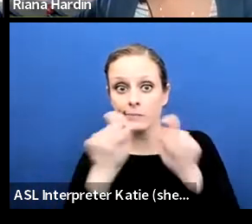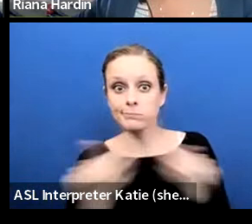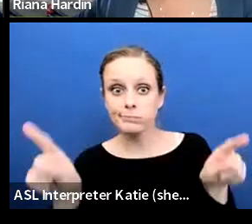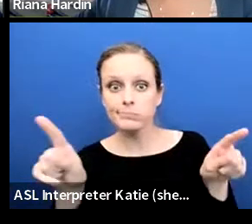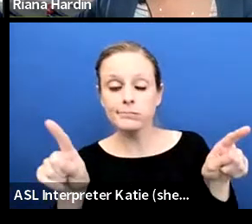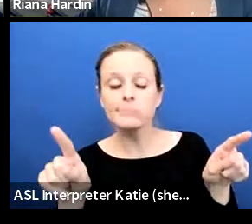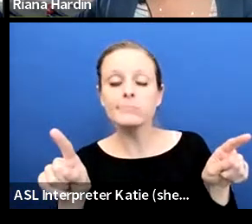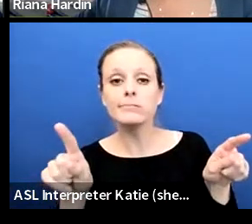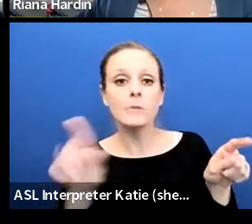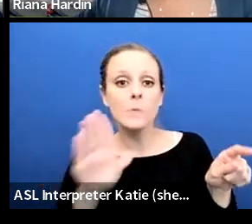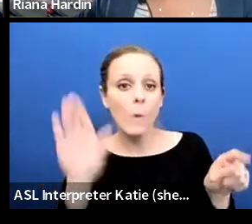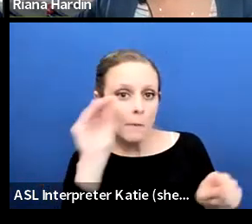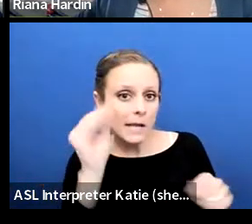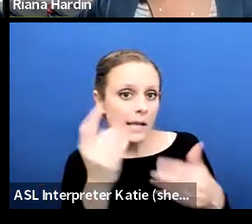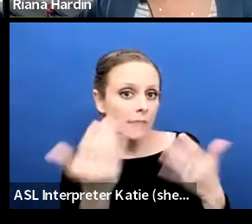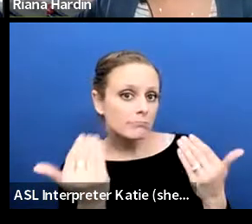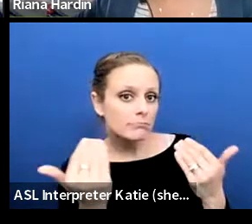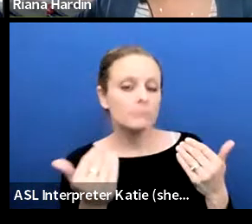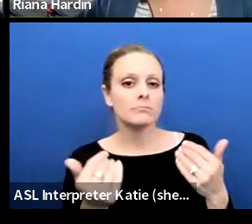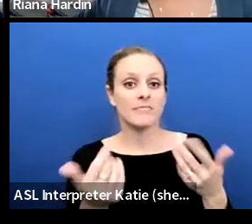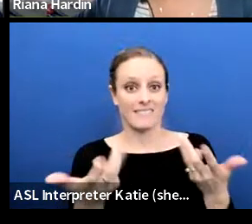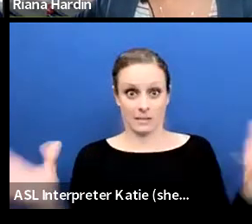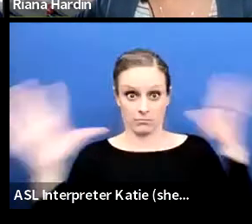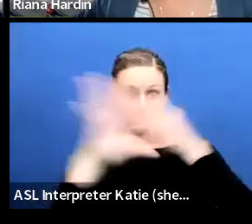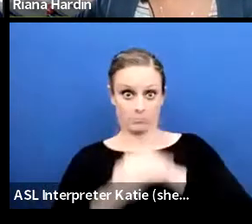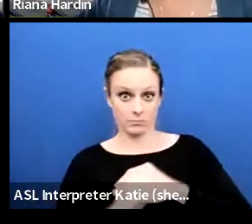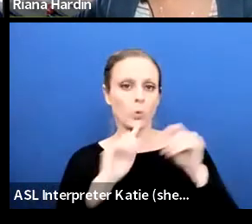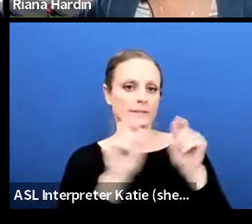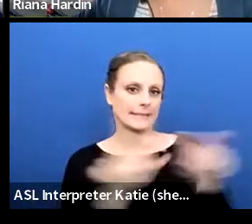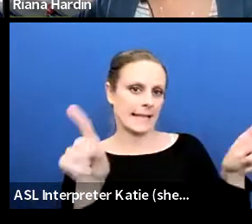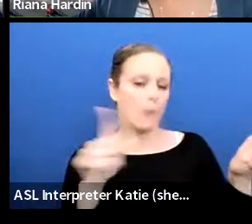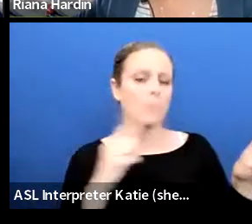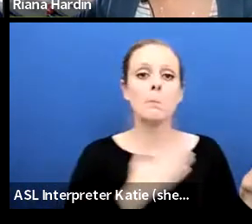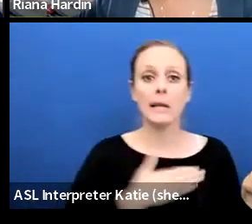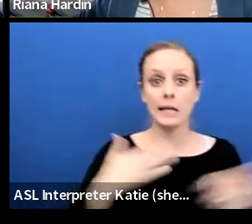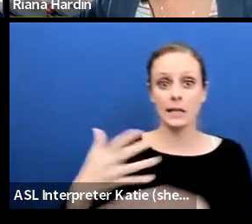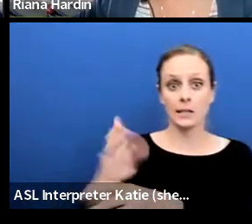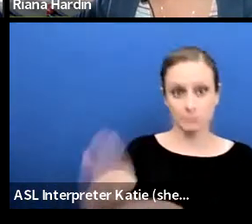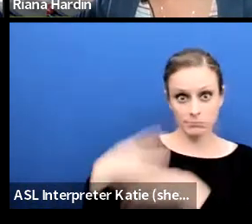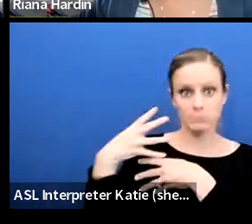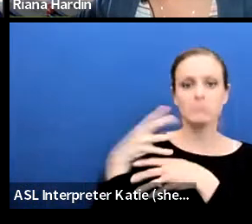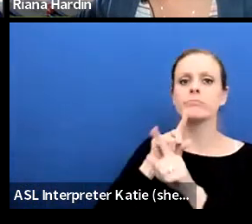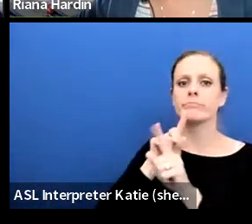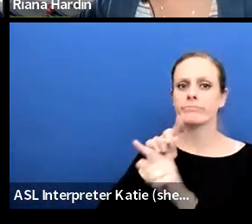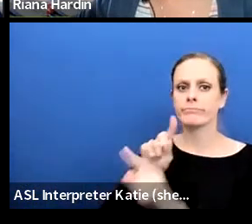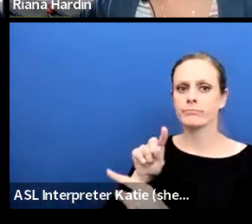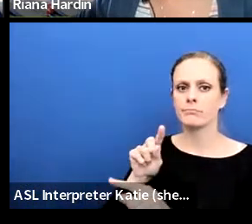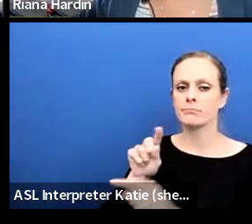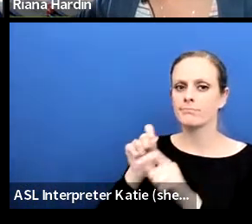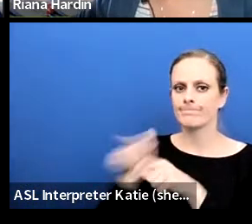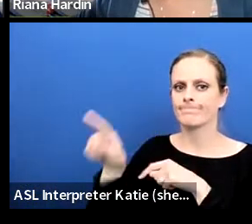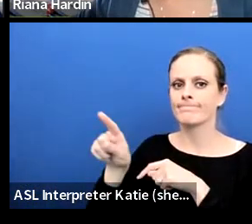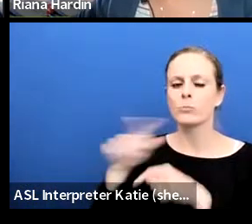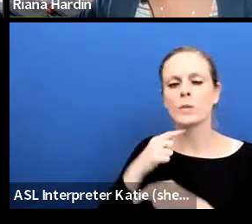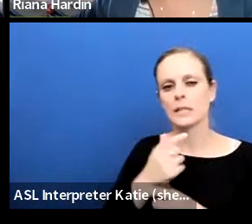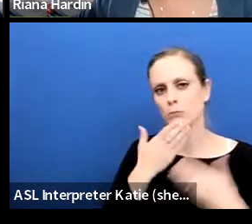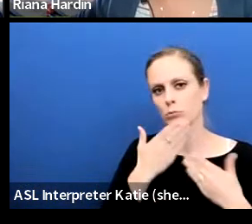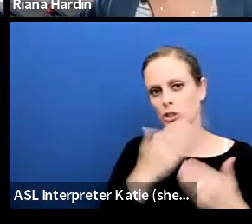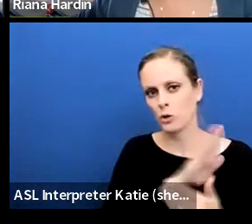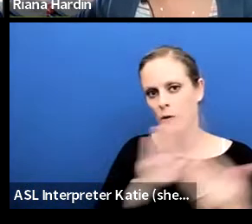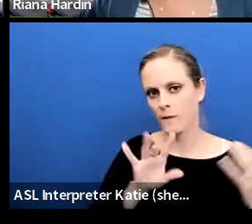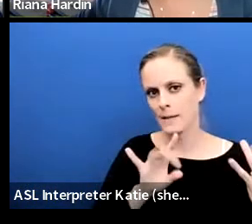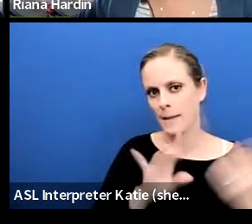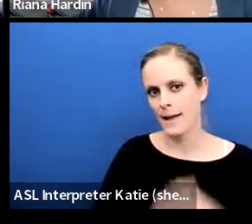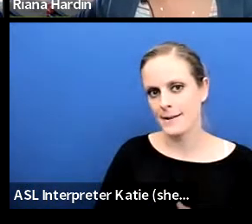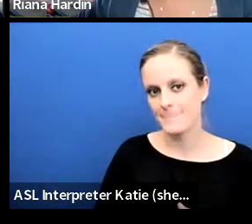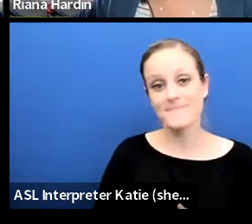you after this Zoom closes. So if you would kindly take that, we would appreciate your feedback.